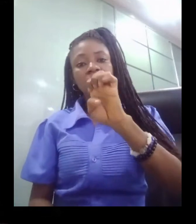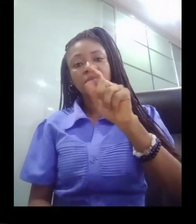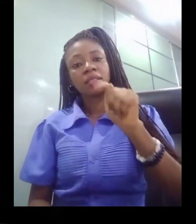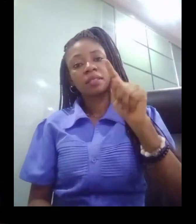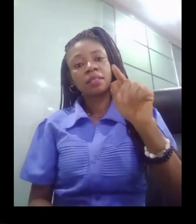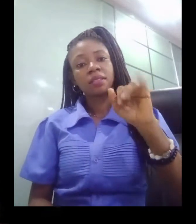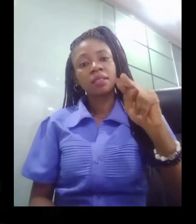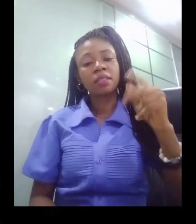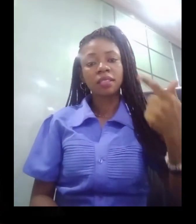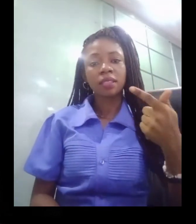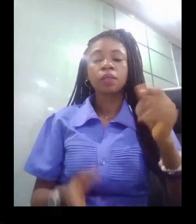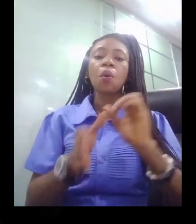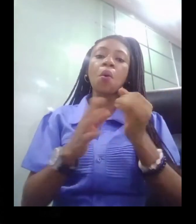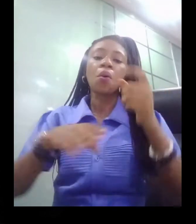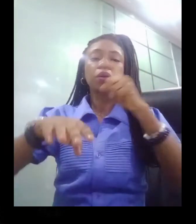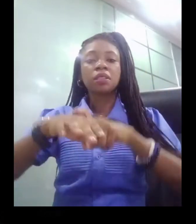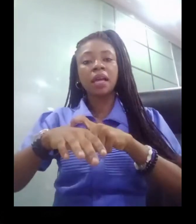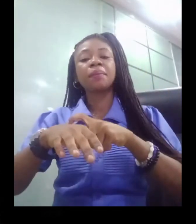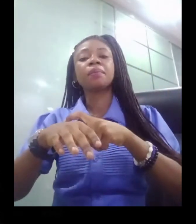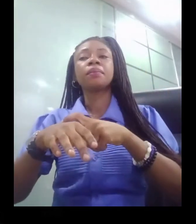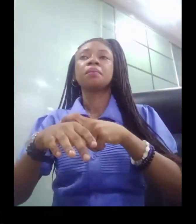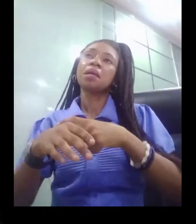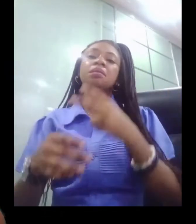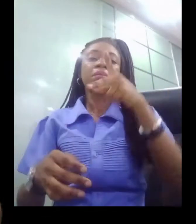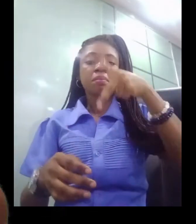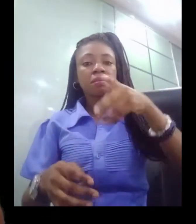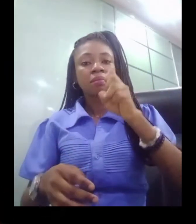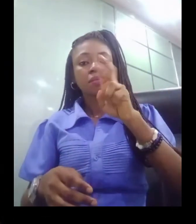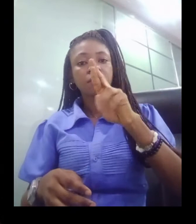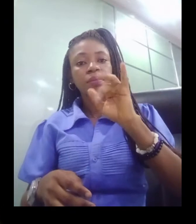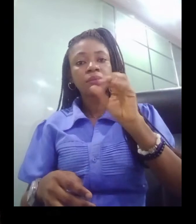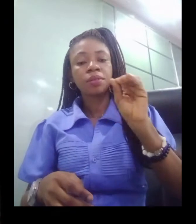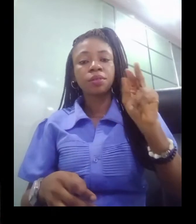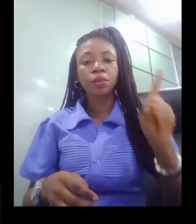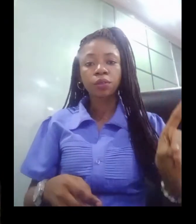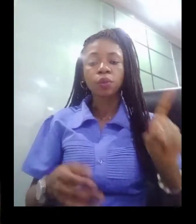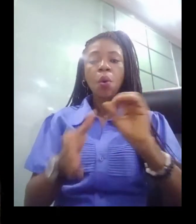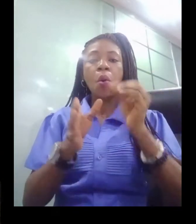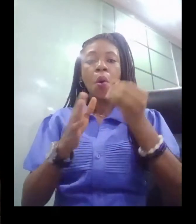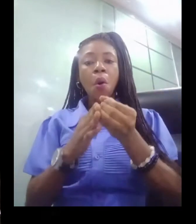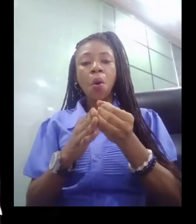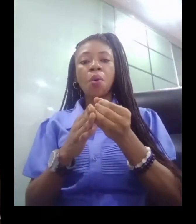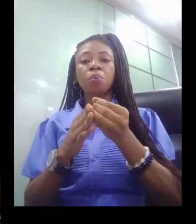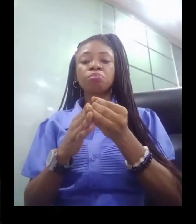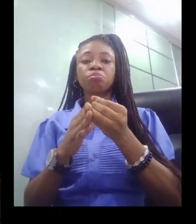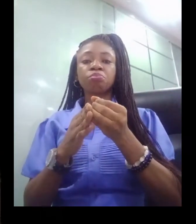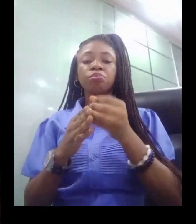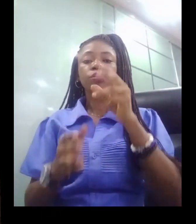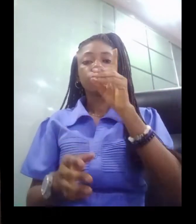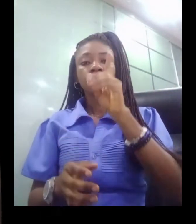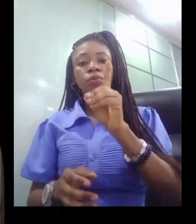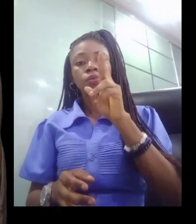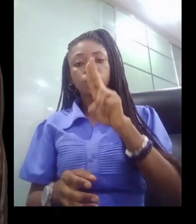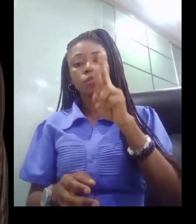mean time as in period, can mean time as in duration. So it depends on the context now,